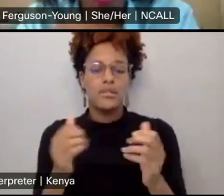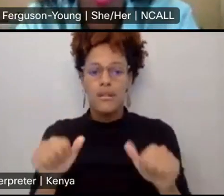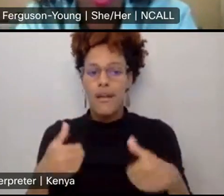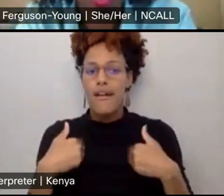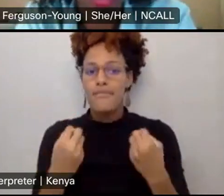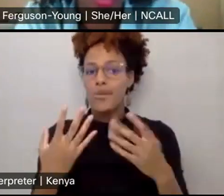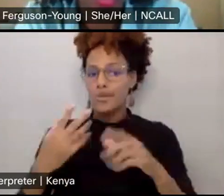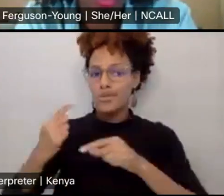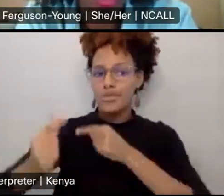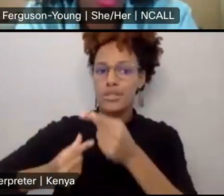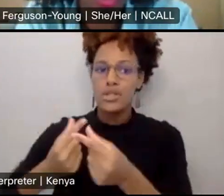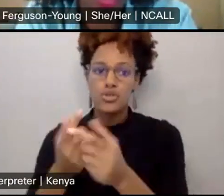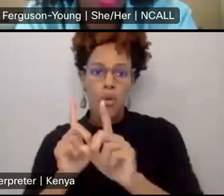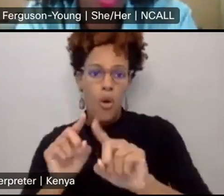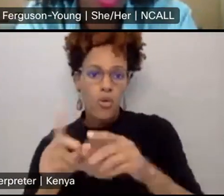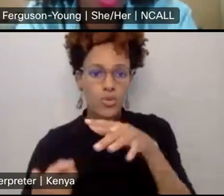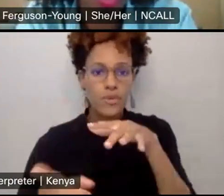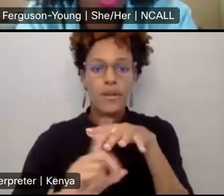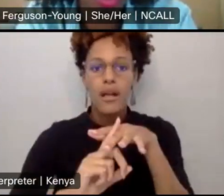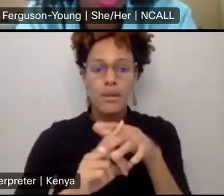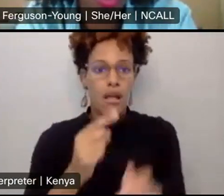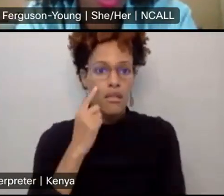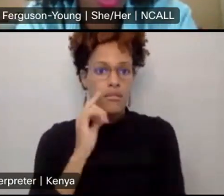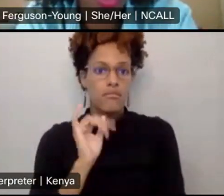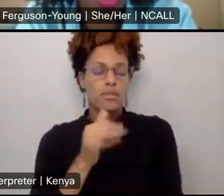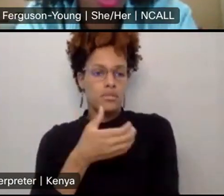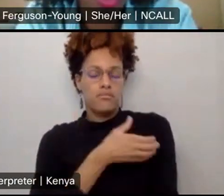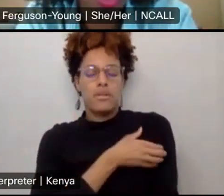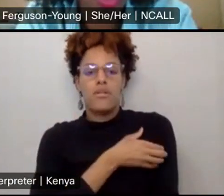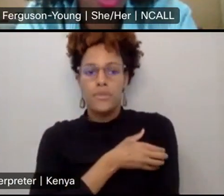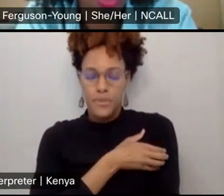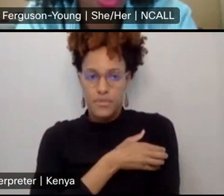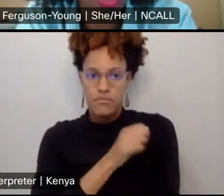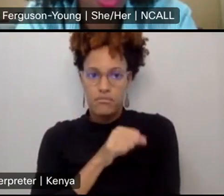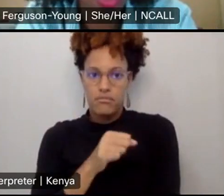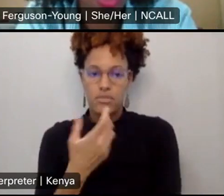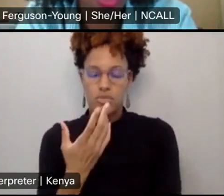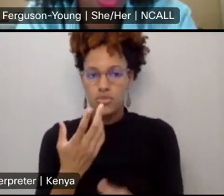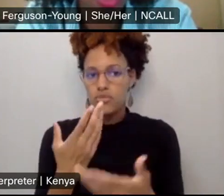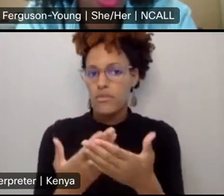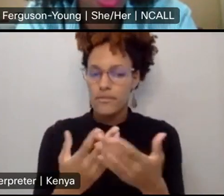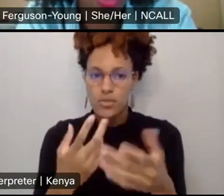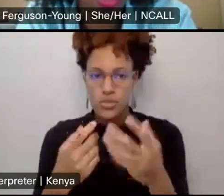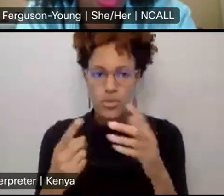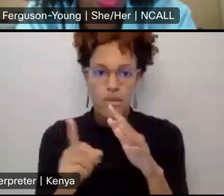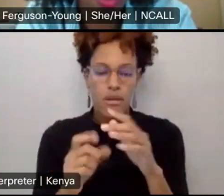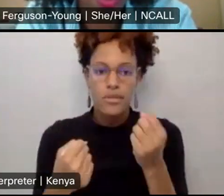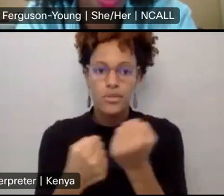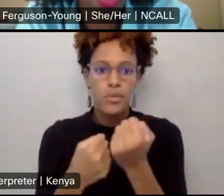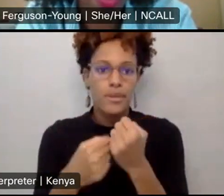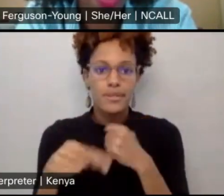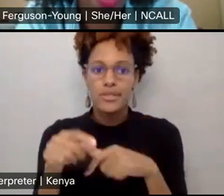multi-generational attendance. And I thought it was really powerful to be at one of these trainings and have